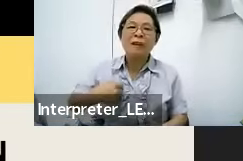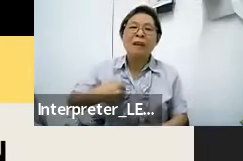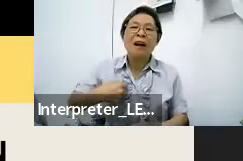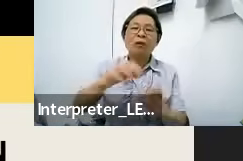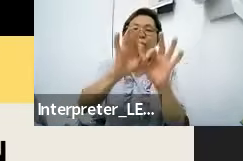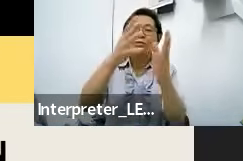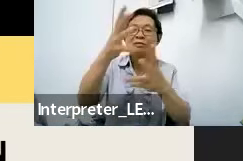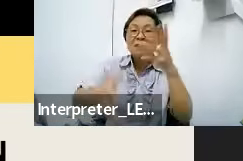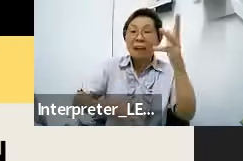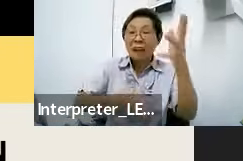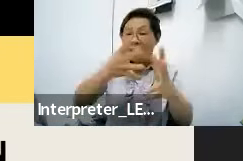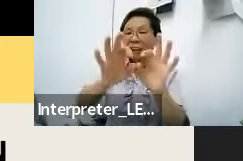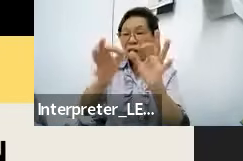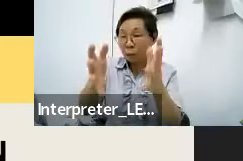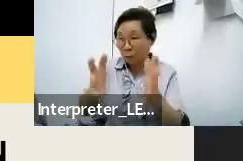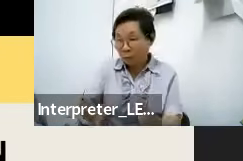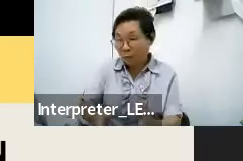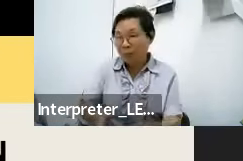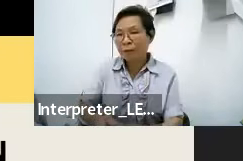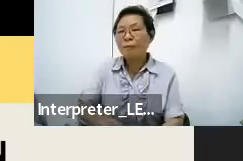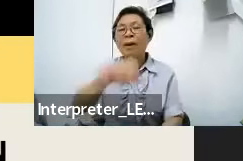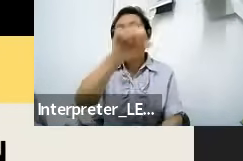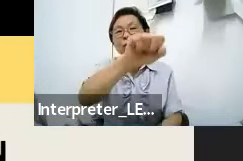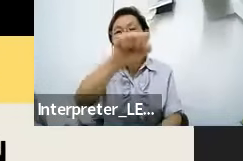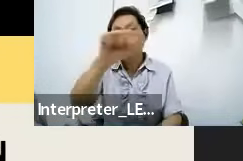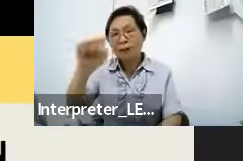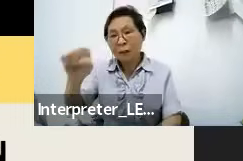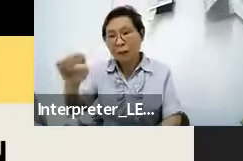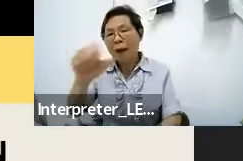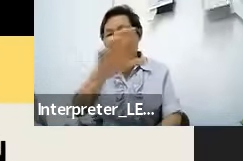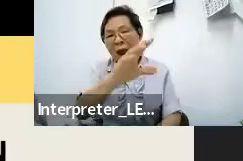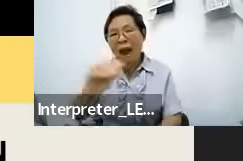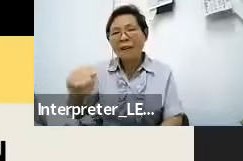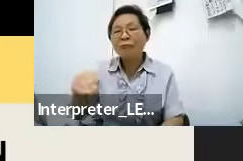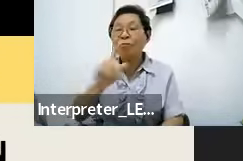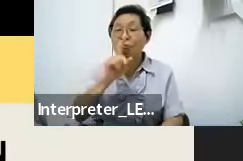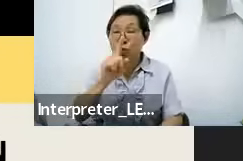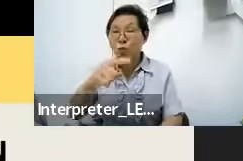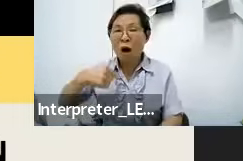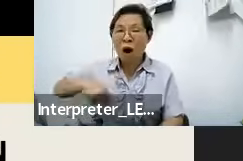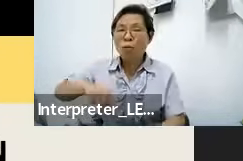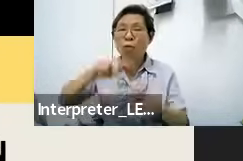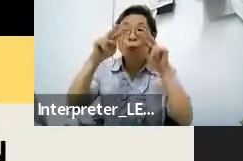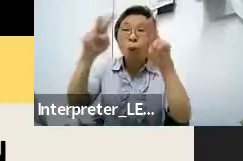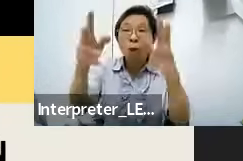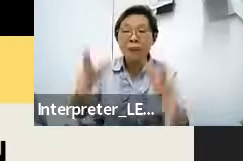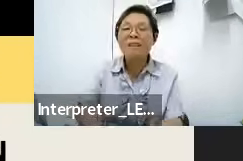language interpreter, the SEN, and of course, our audience,